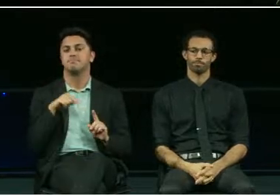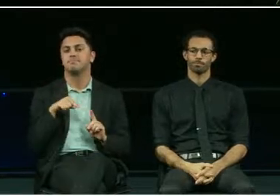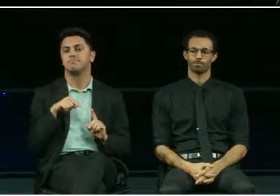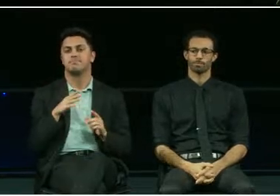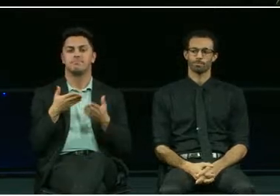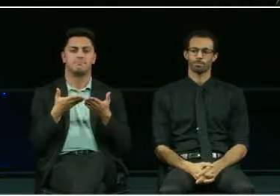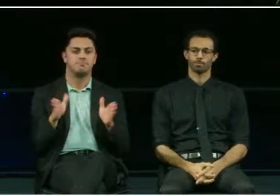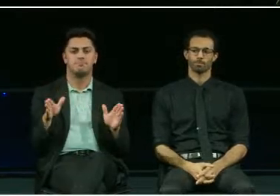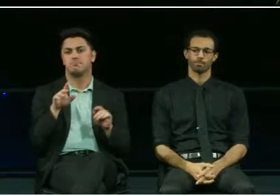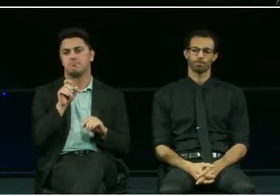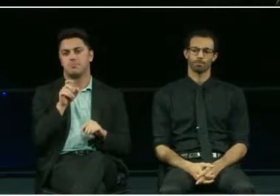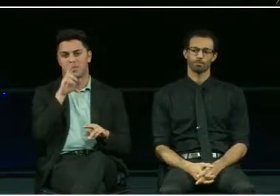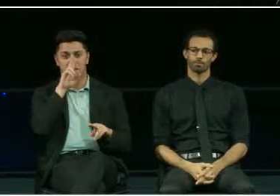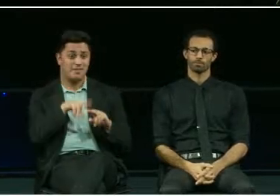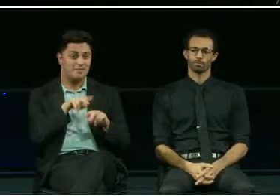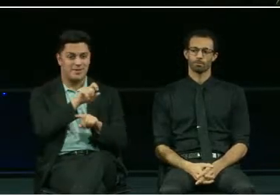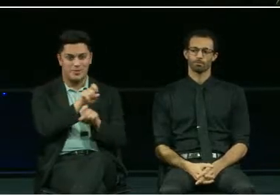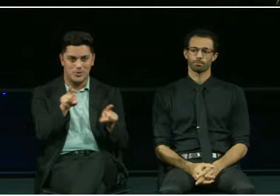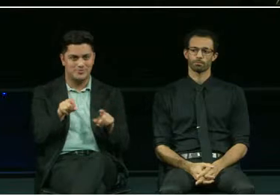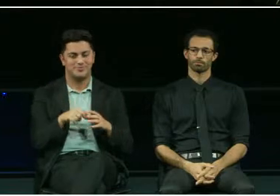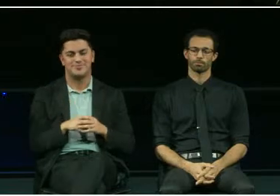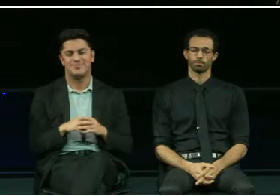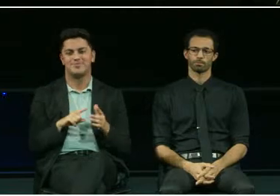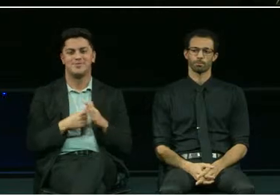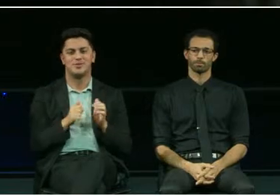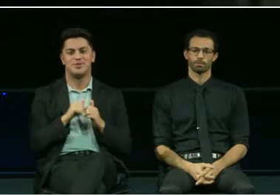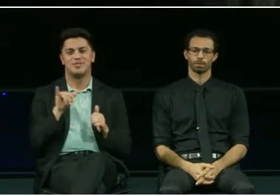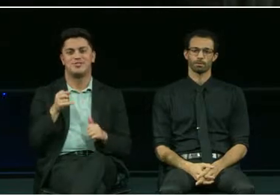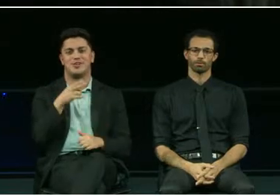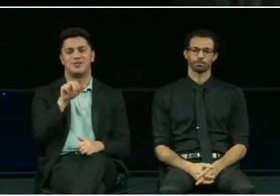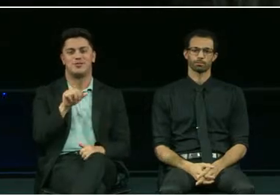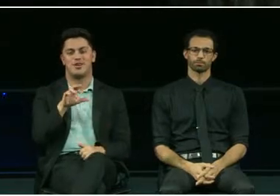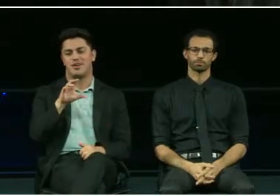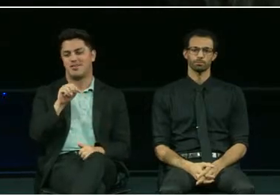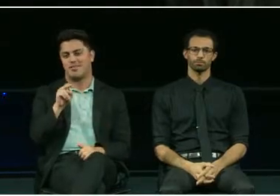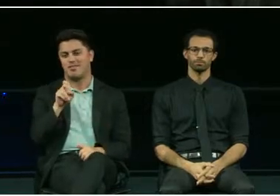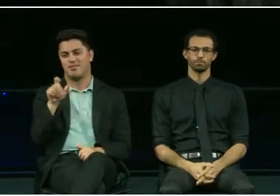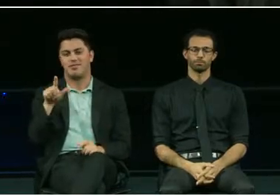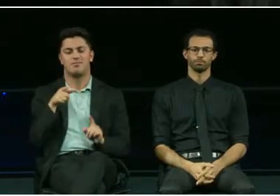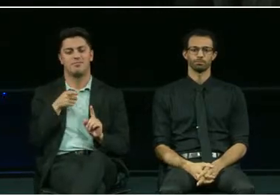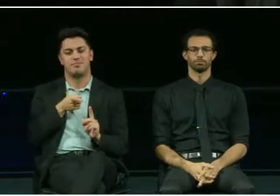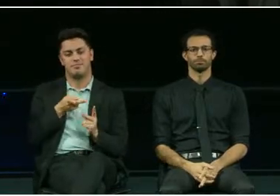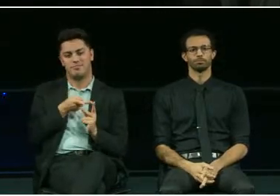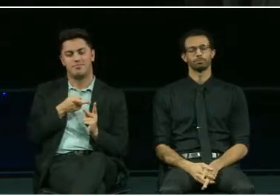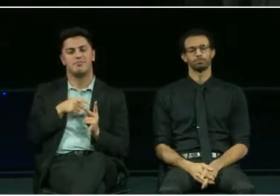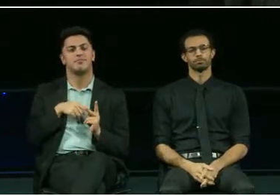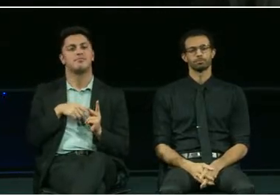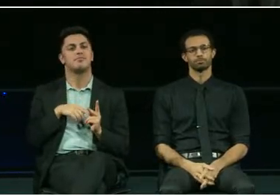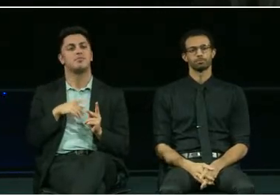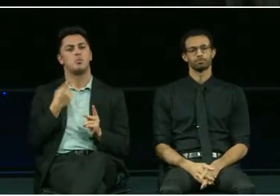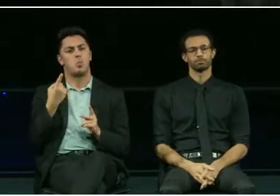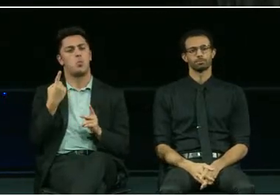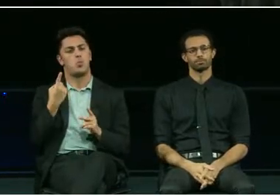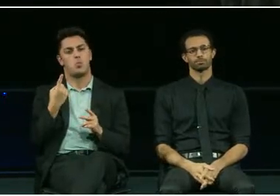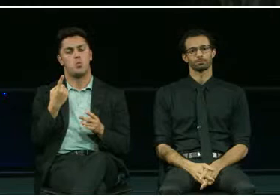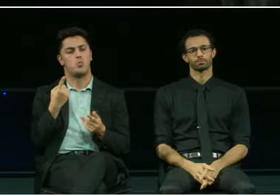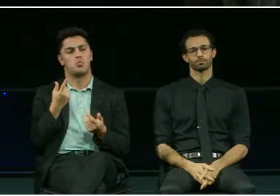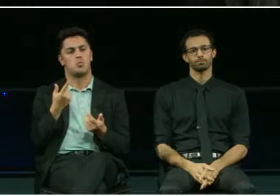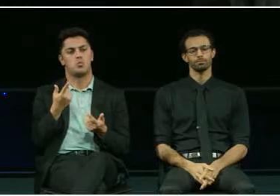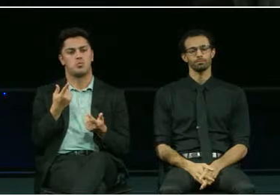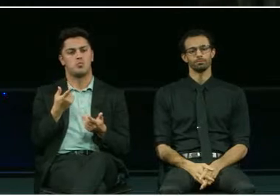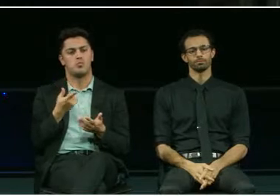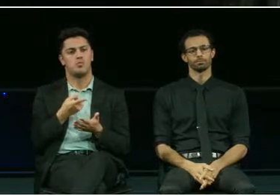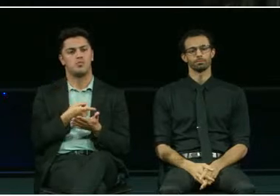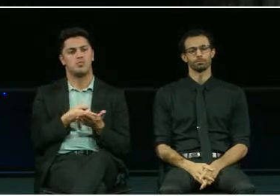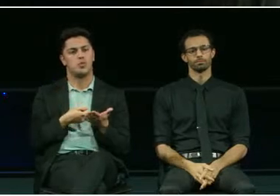a general fun question. Let's start with Joshua and Conall. What other documentaries, films, art,